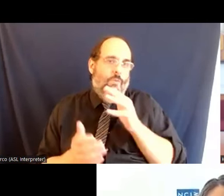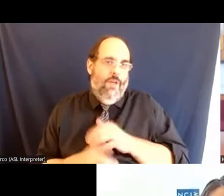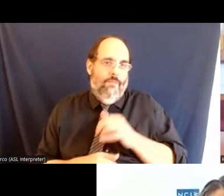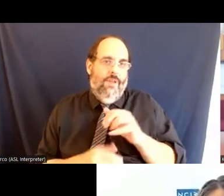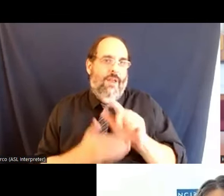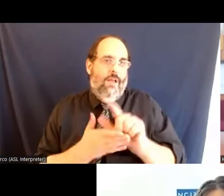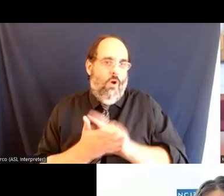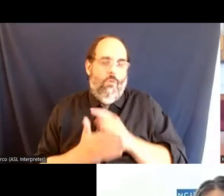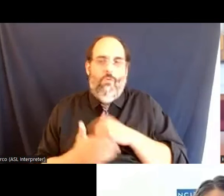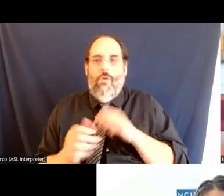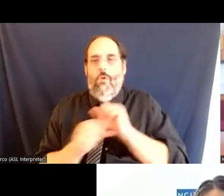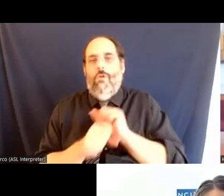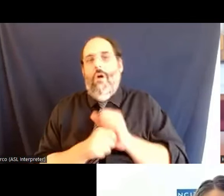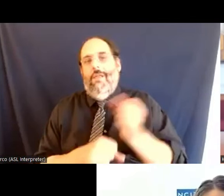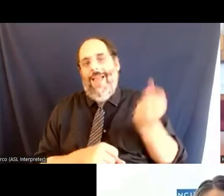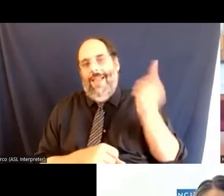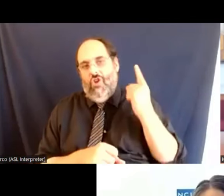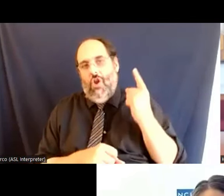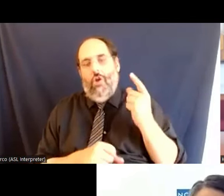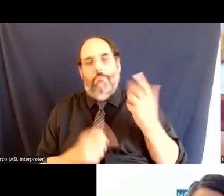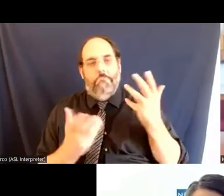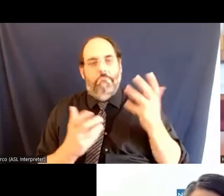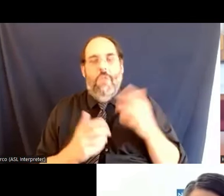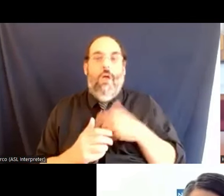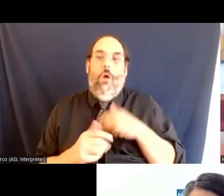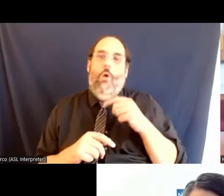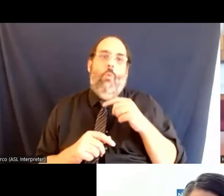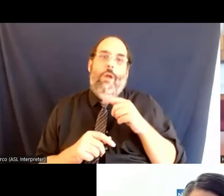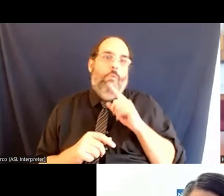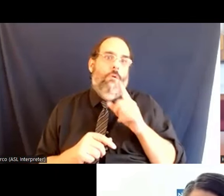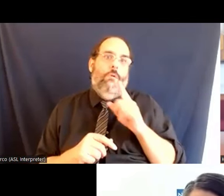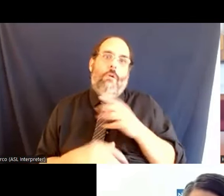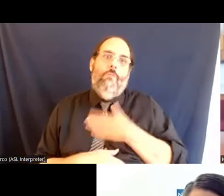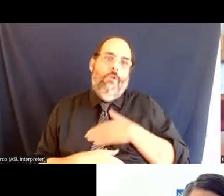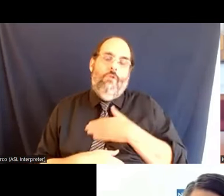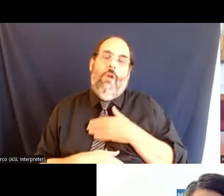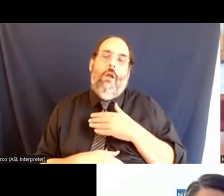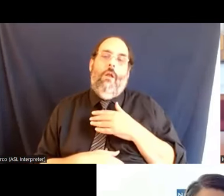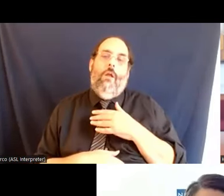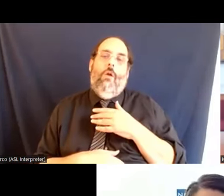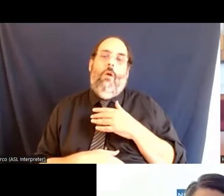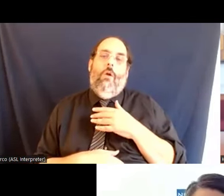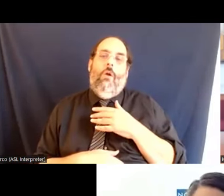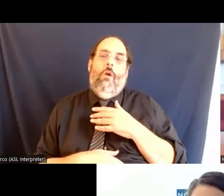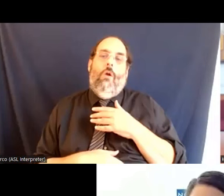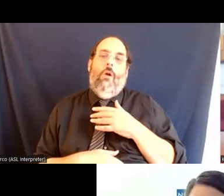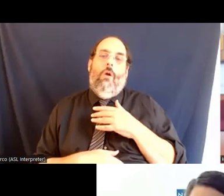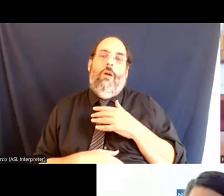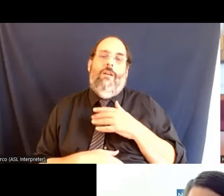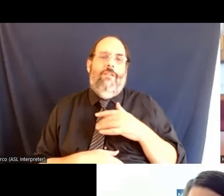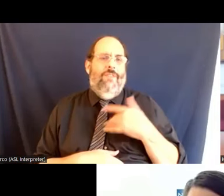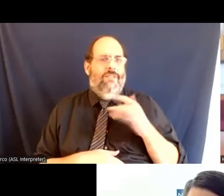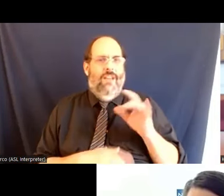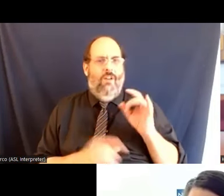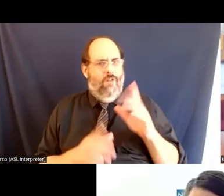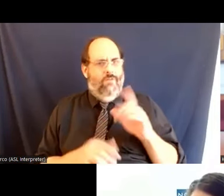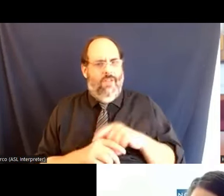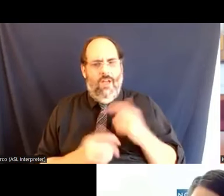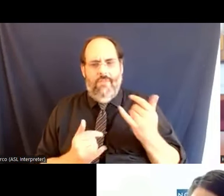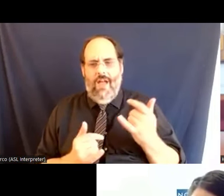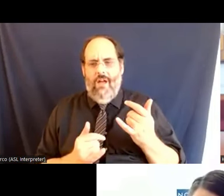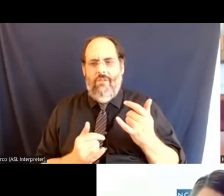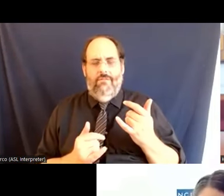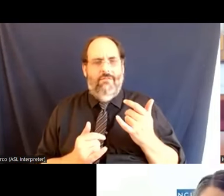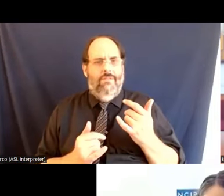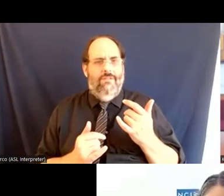worked on this past year. And we couldn't be more grateful during what feels like awful times to even